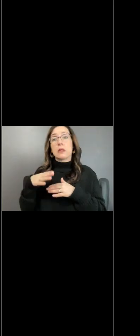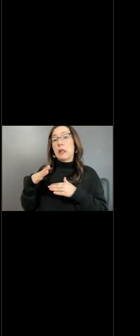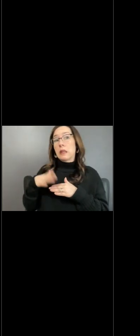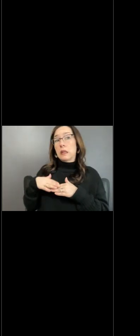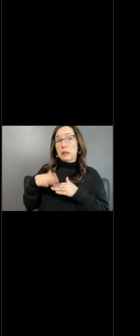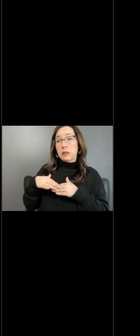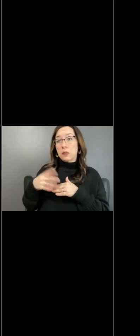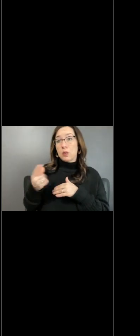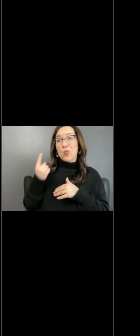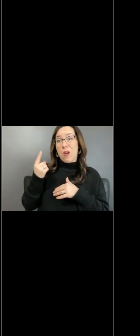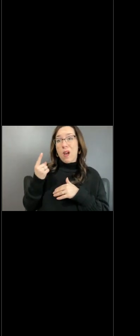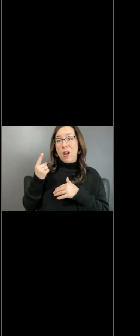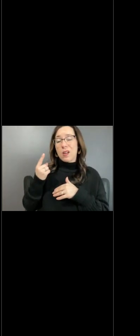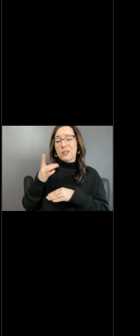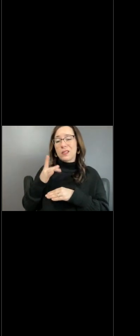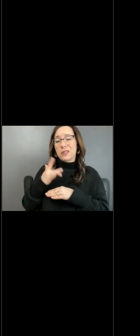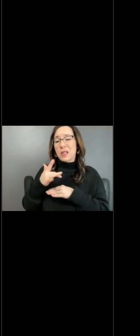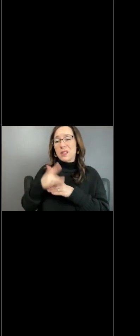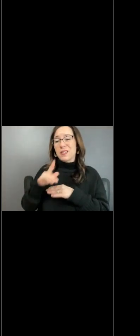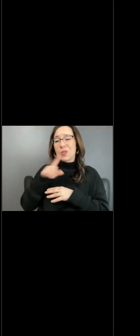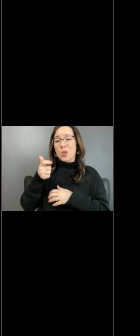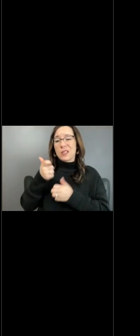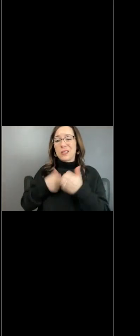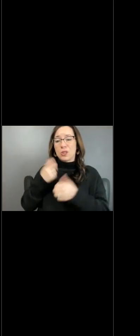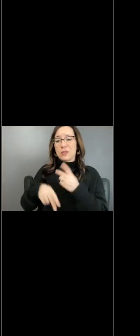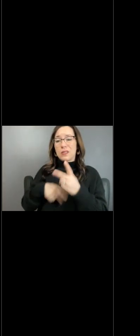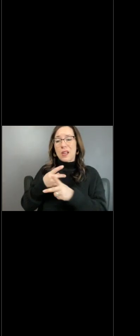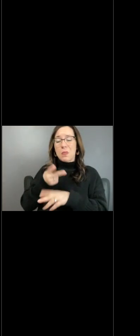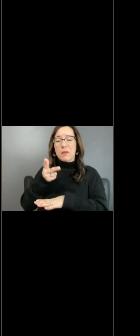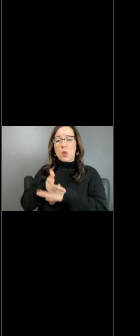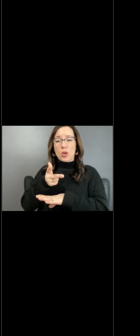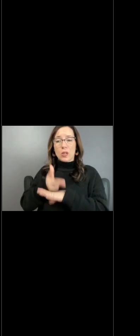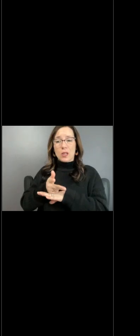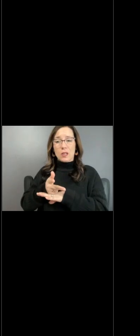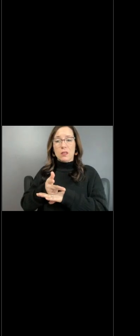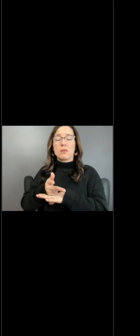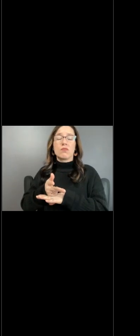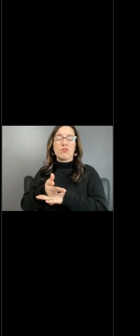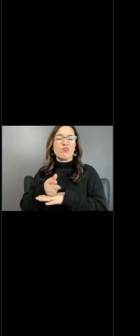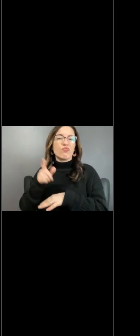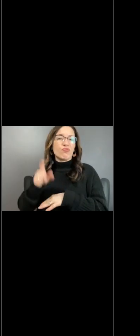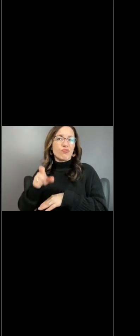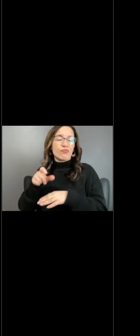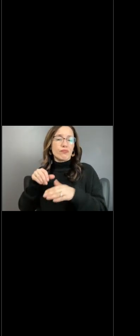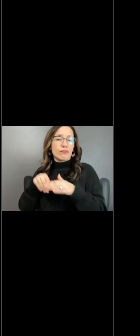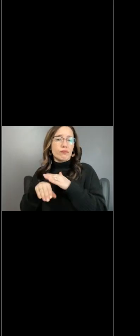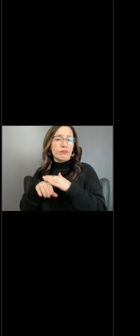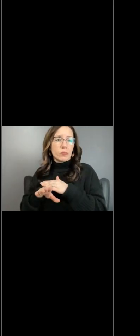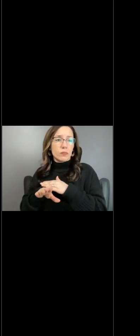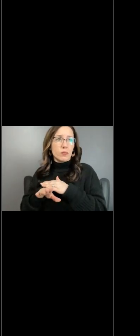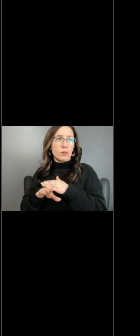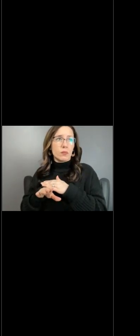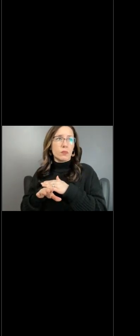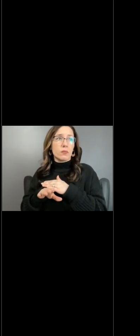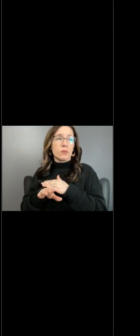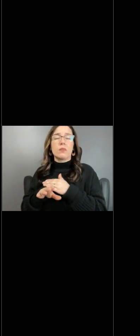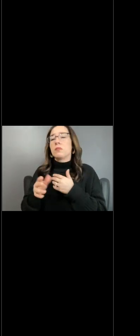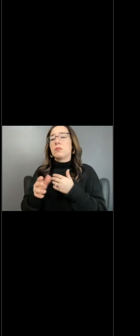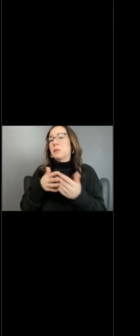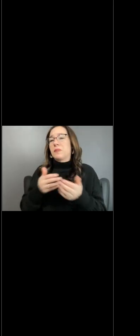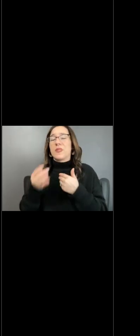one space for each type of parking should be made accessible, even if this